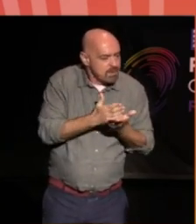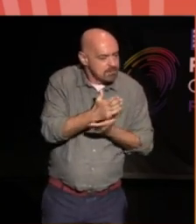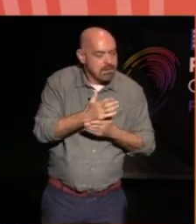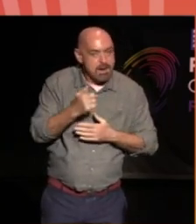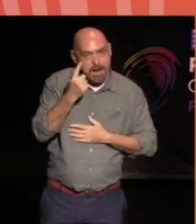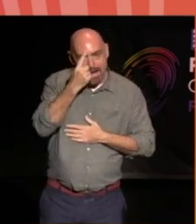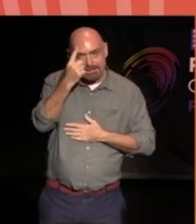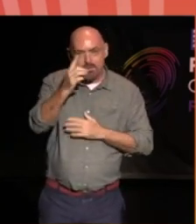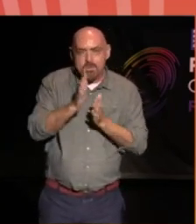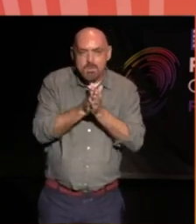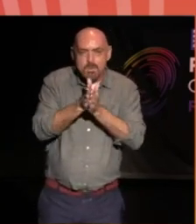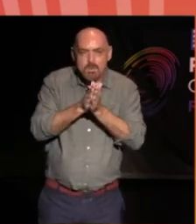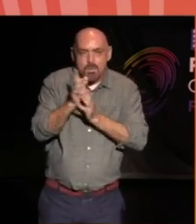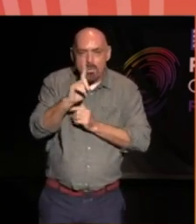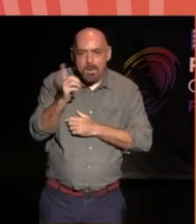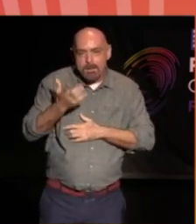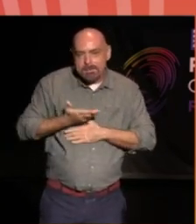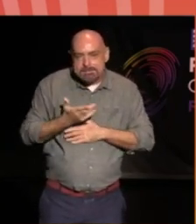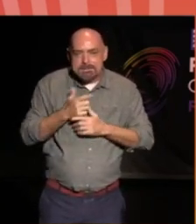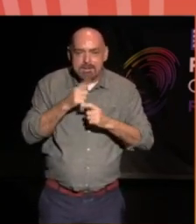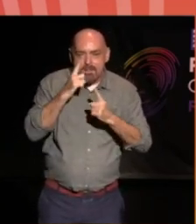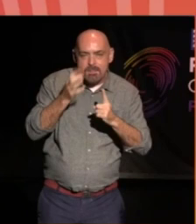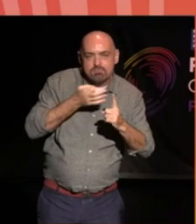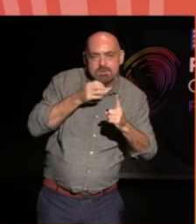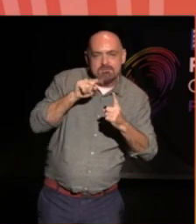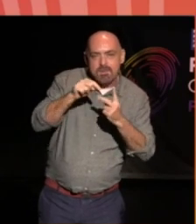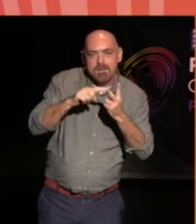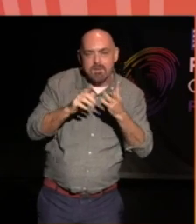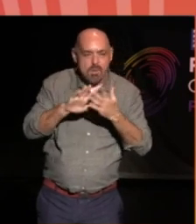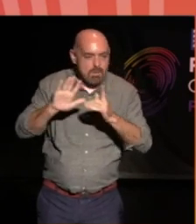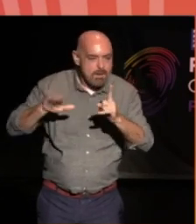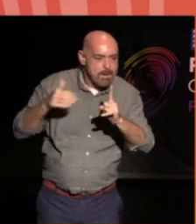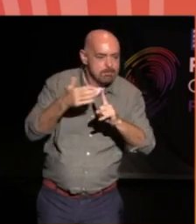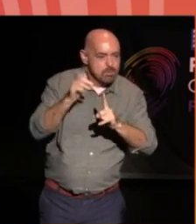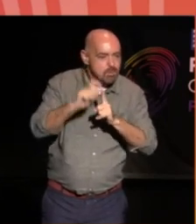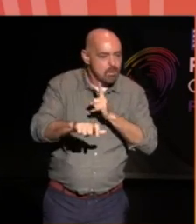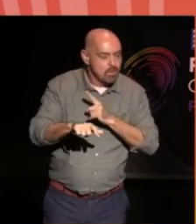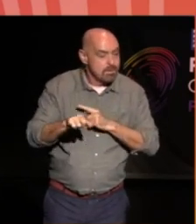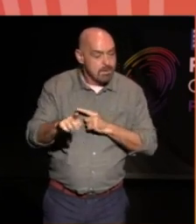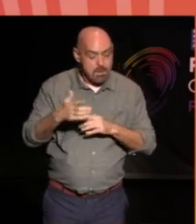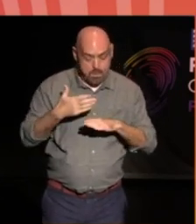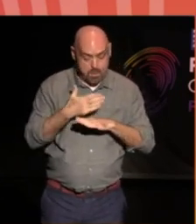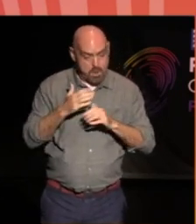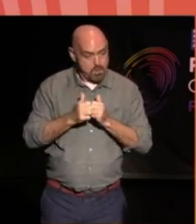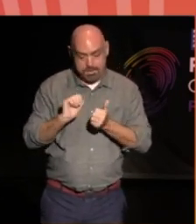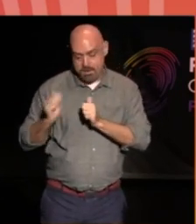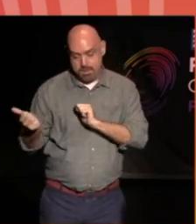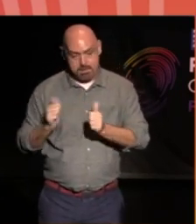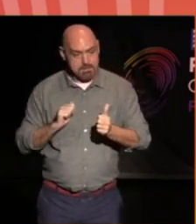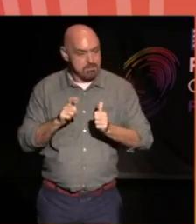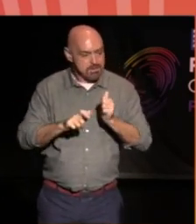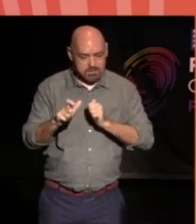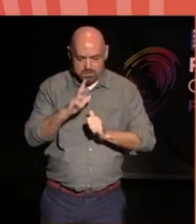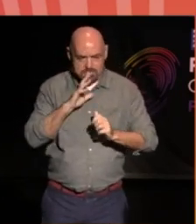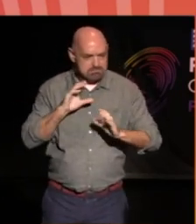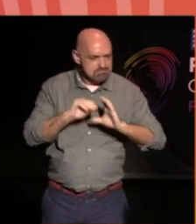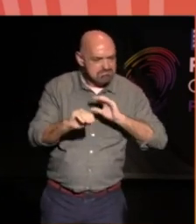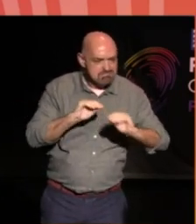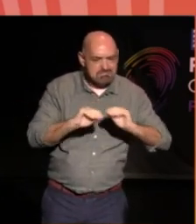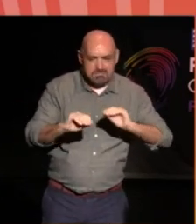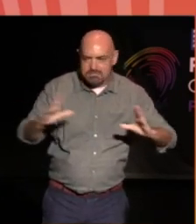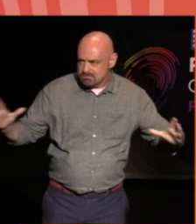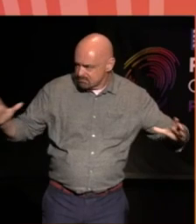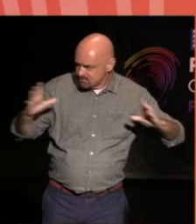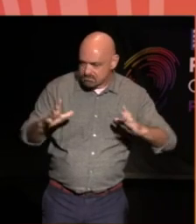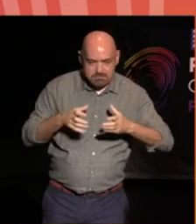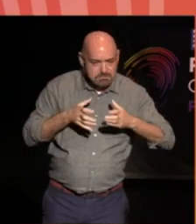having an idea of the risk they want to take or the purpose that they want and working with other people to invest in the business, to work with